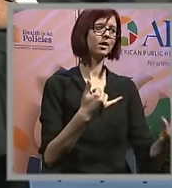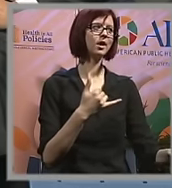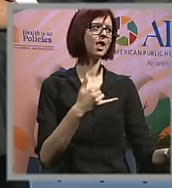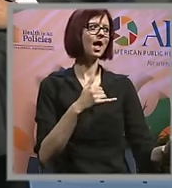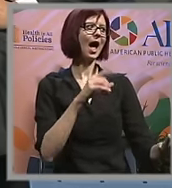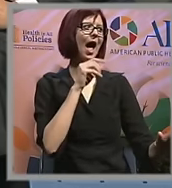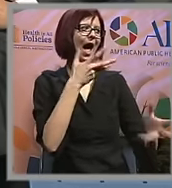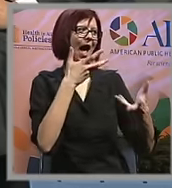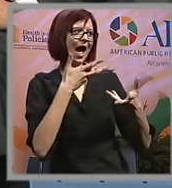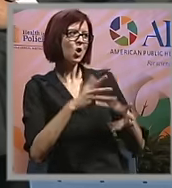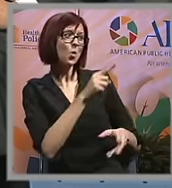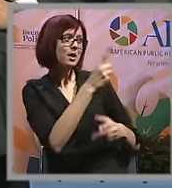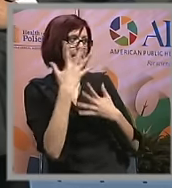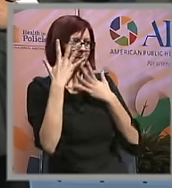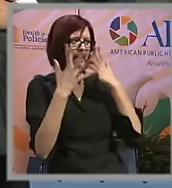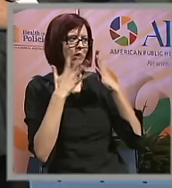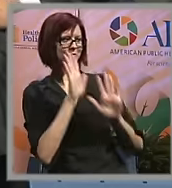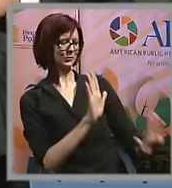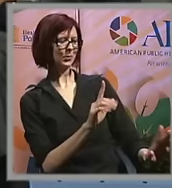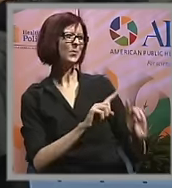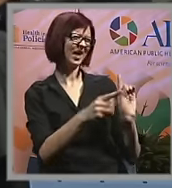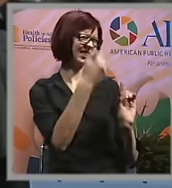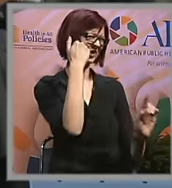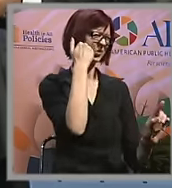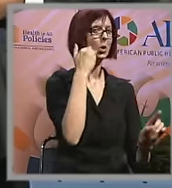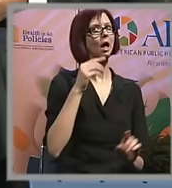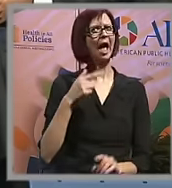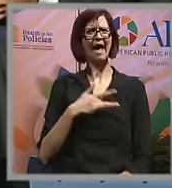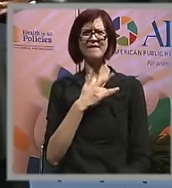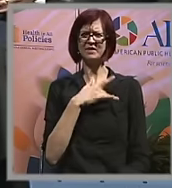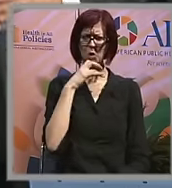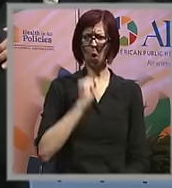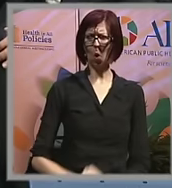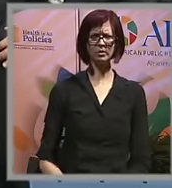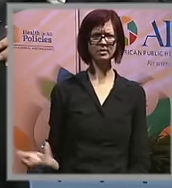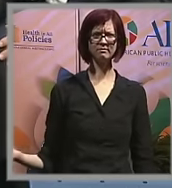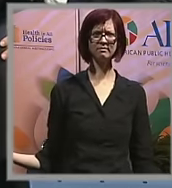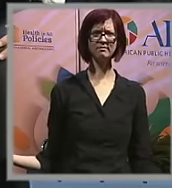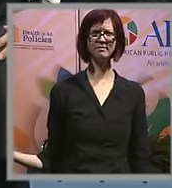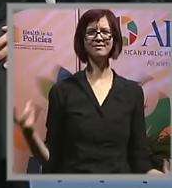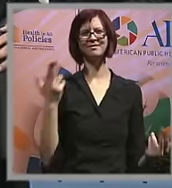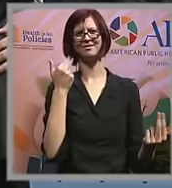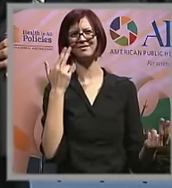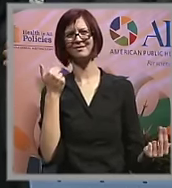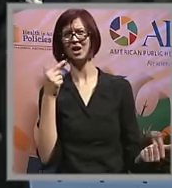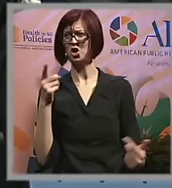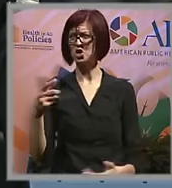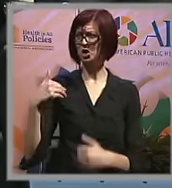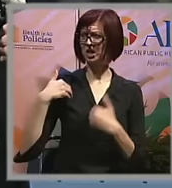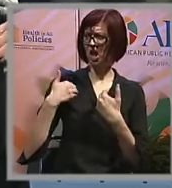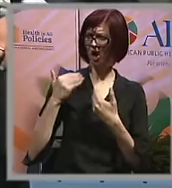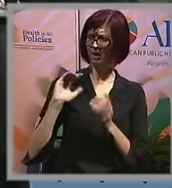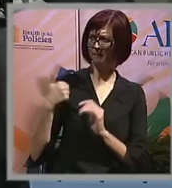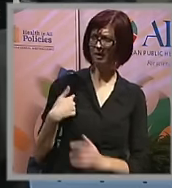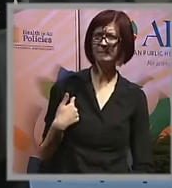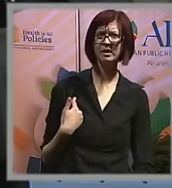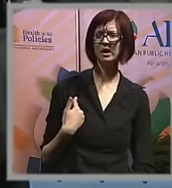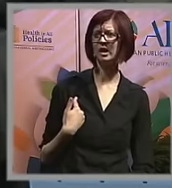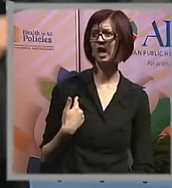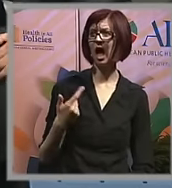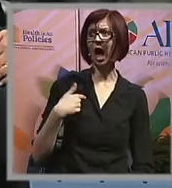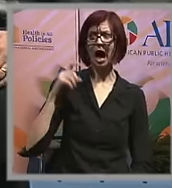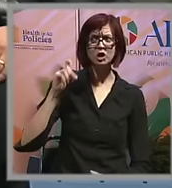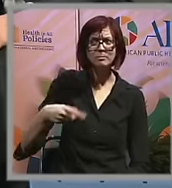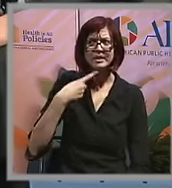to embarrass you or make you blush, but I think it's something you know. Although you make me feel old. I think you're the only one who's younger than I am, so I